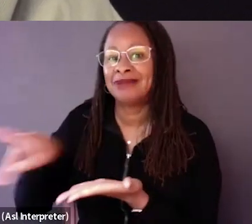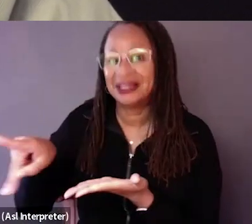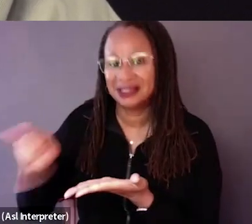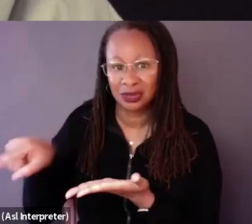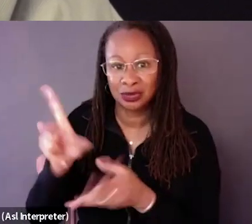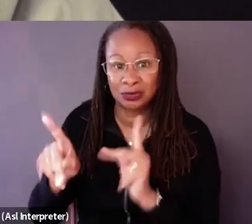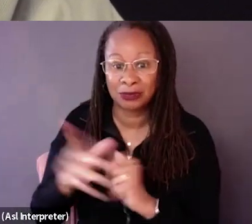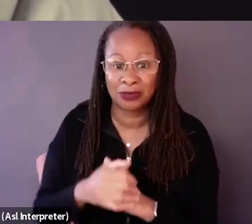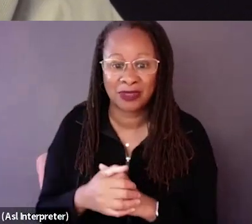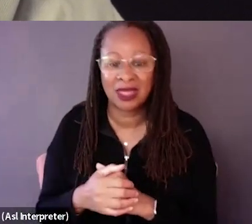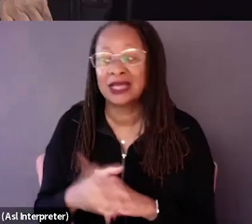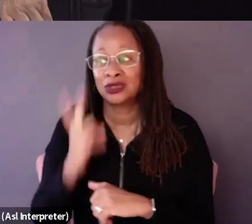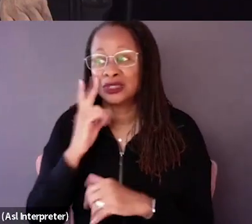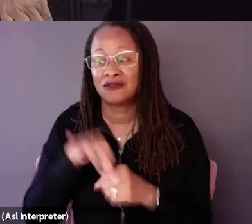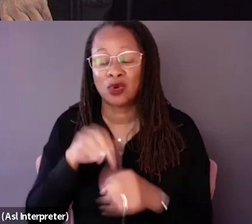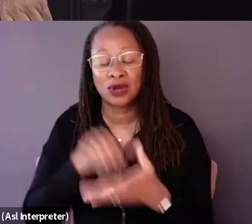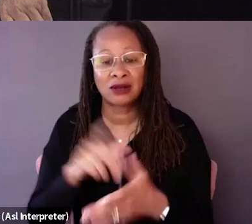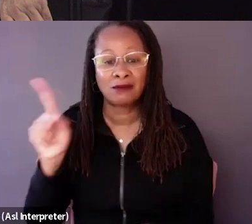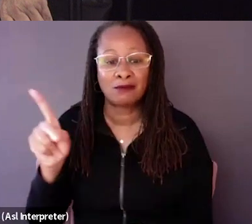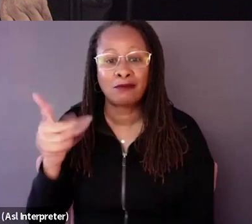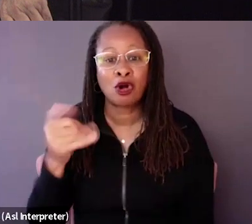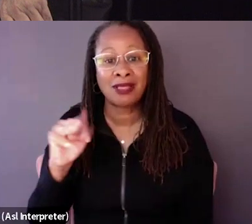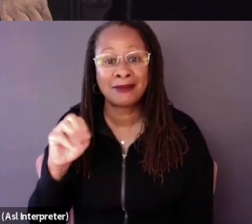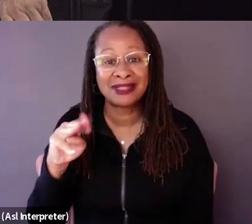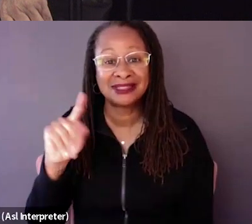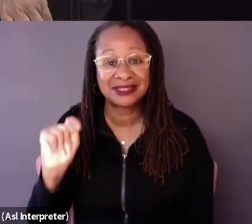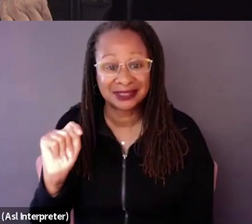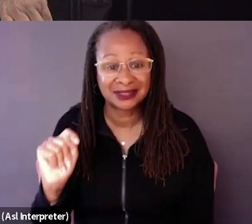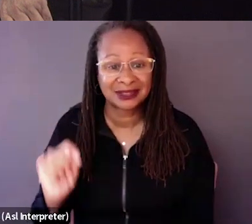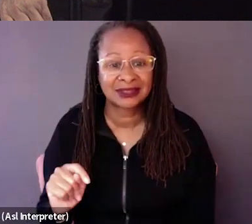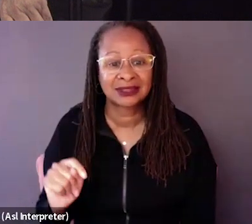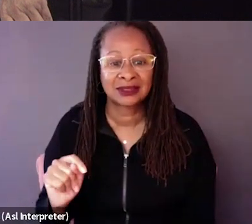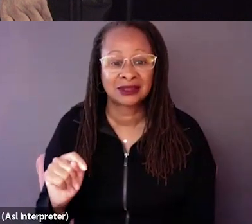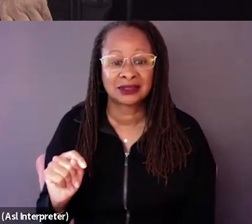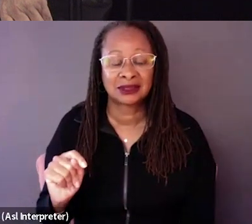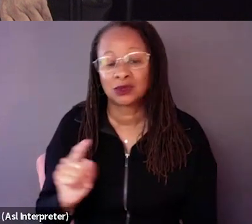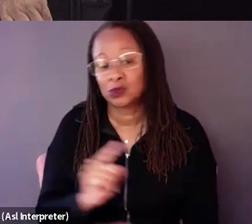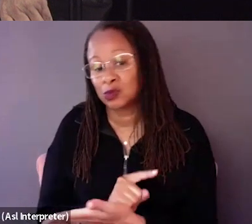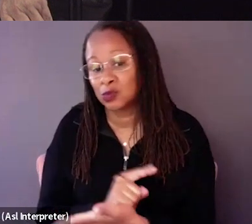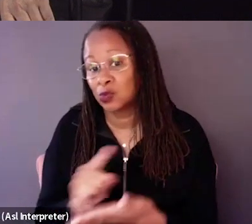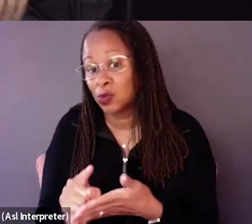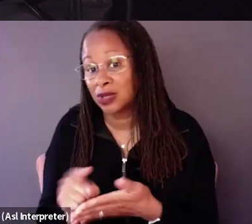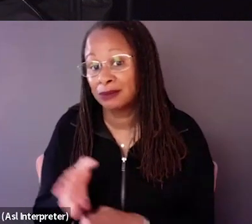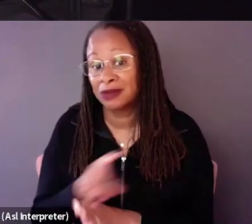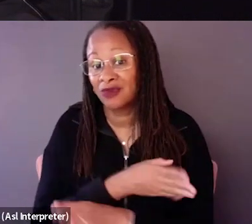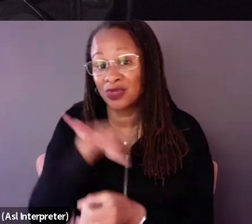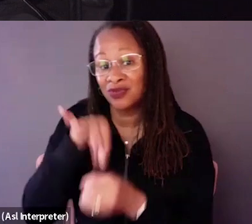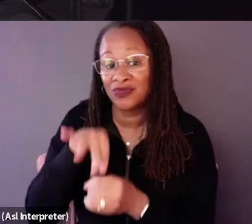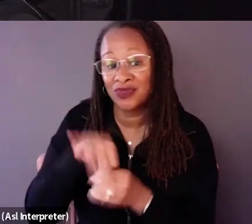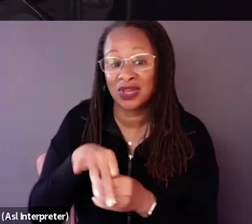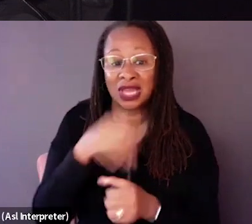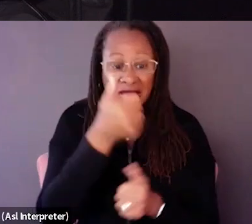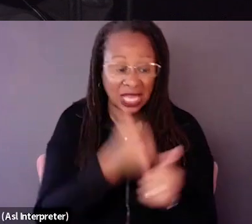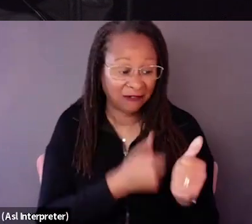some point the camera became like a protection, it became a protection, because sometimes when the military would know that